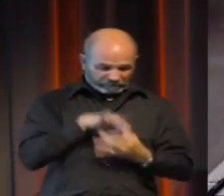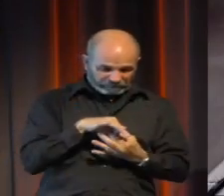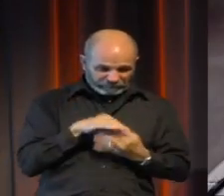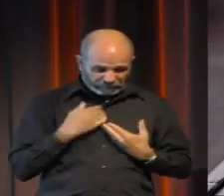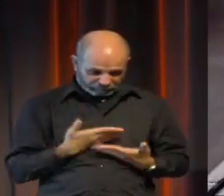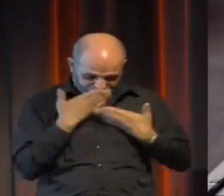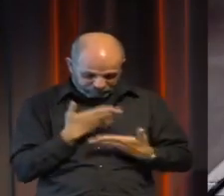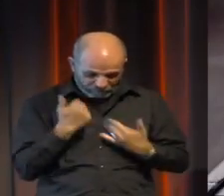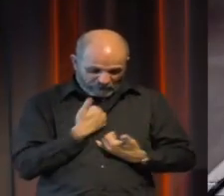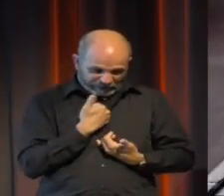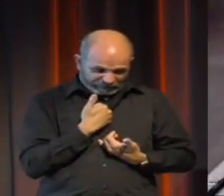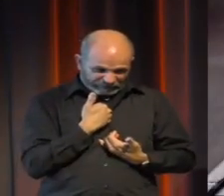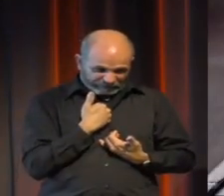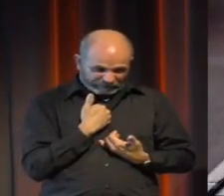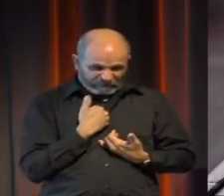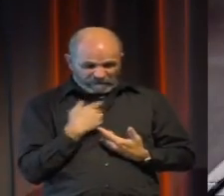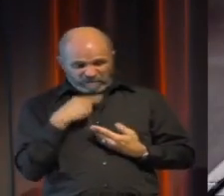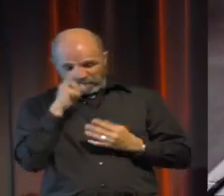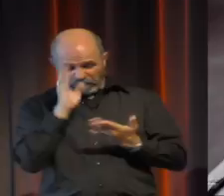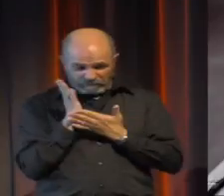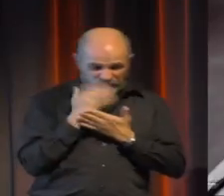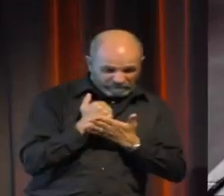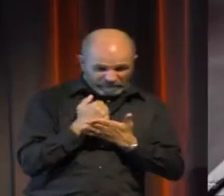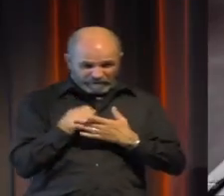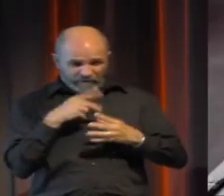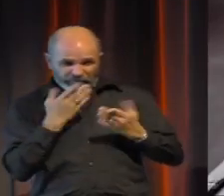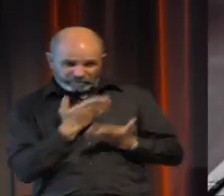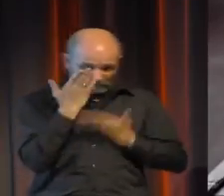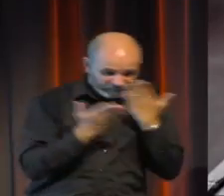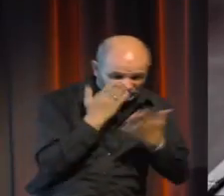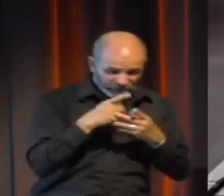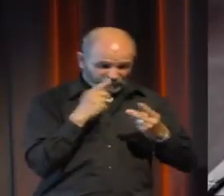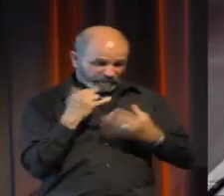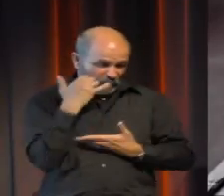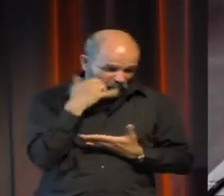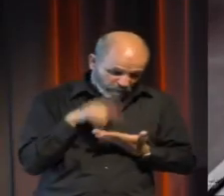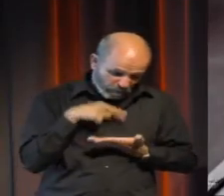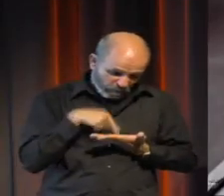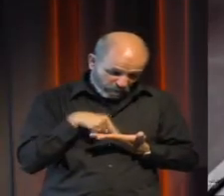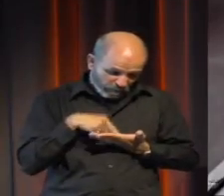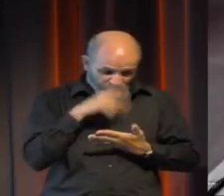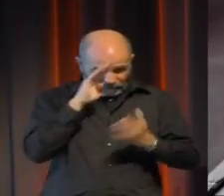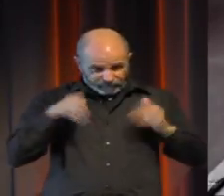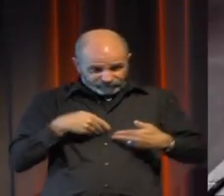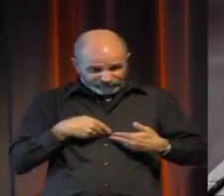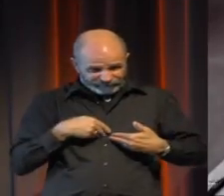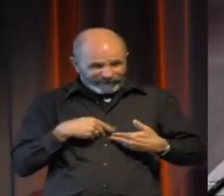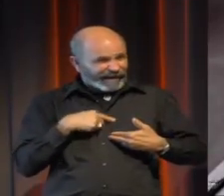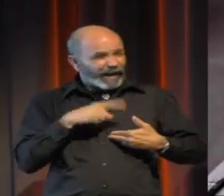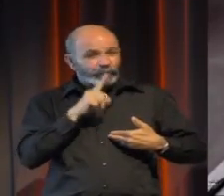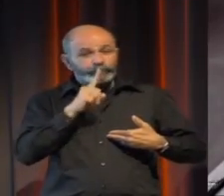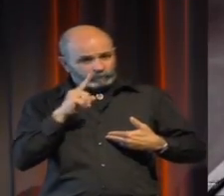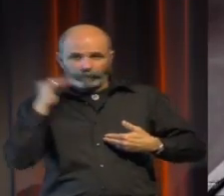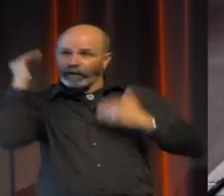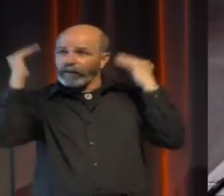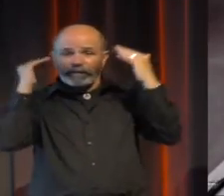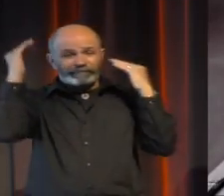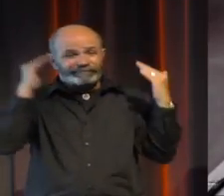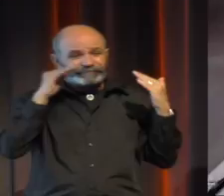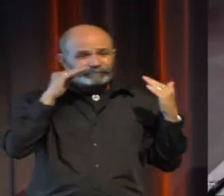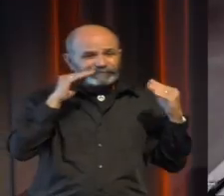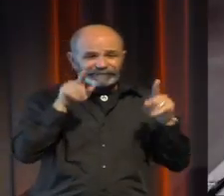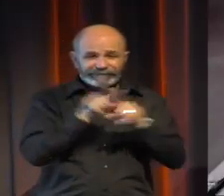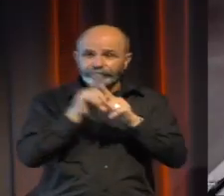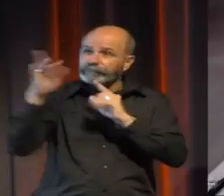while people conveniently overlook the fact that many middle-aged adults are engaging in the exact same behaviors that are being pegged solely upon